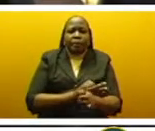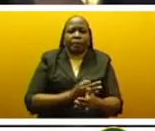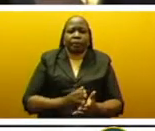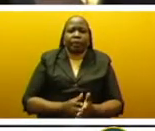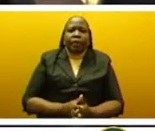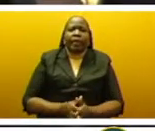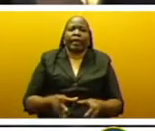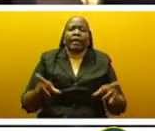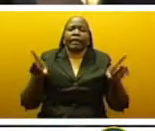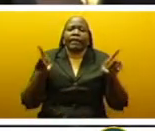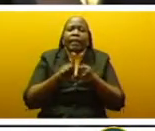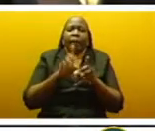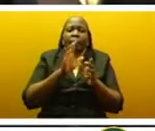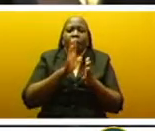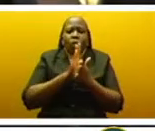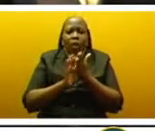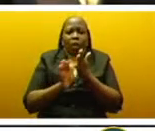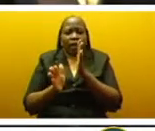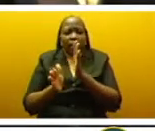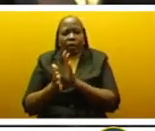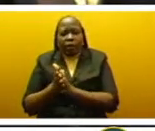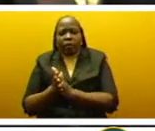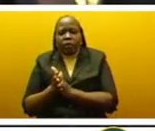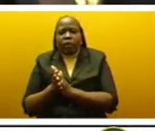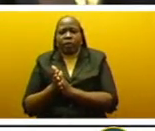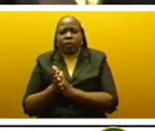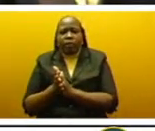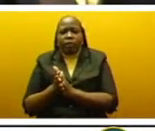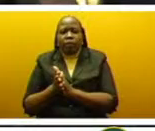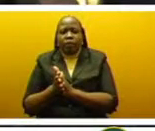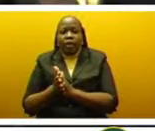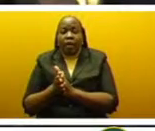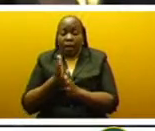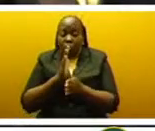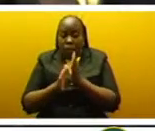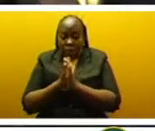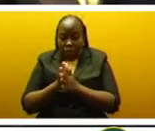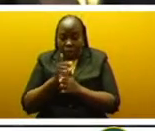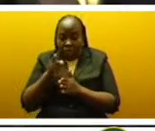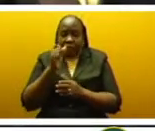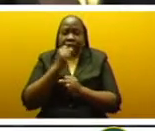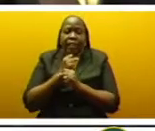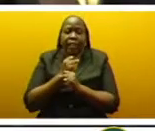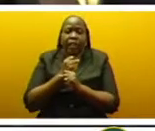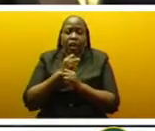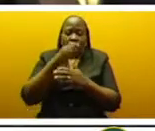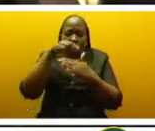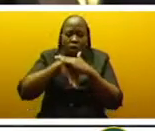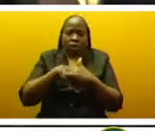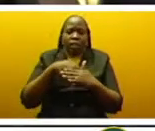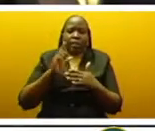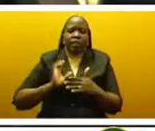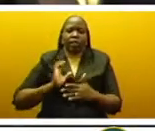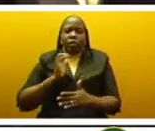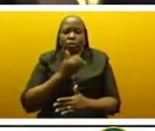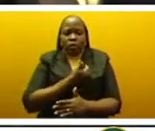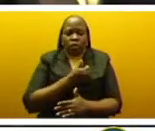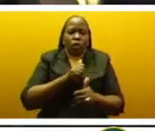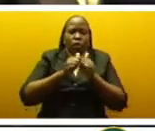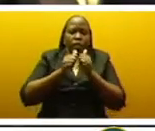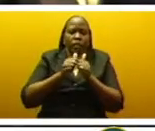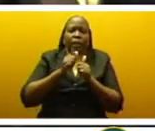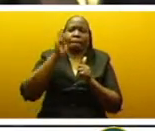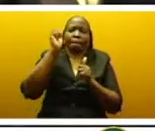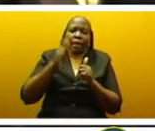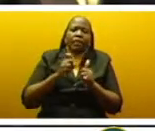And without that being done, this commission, which has got the protection